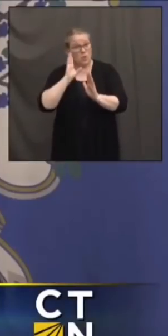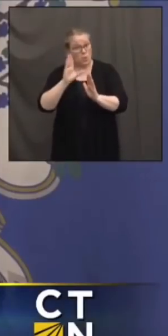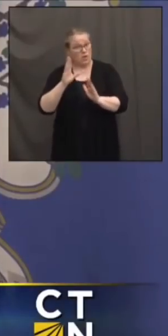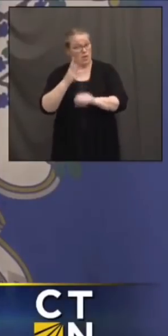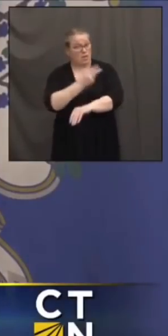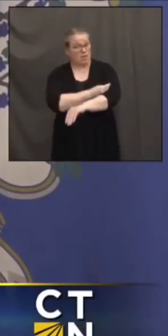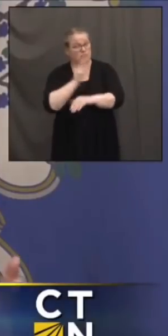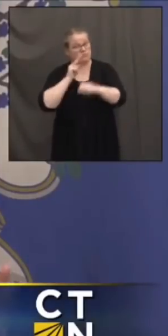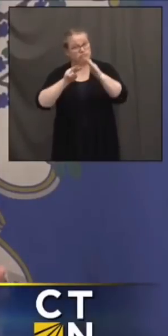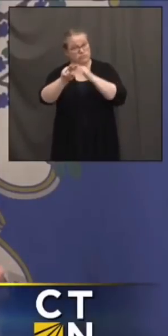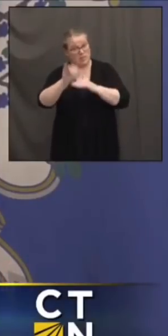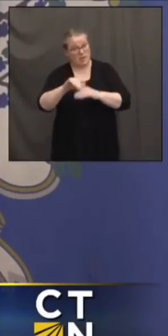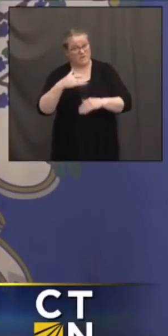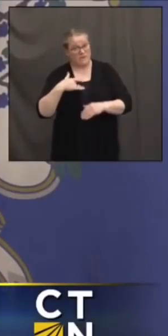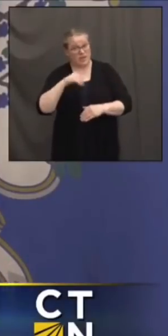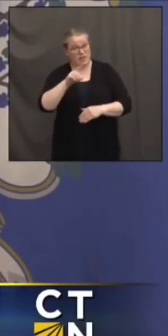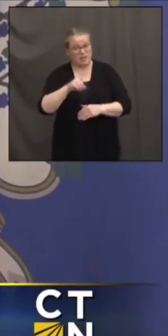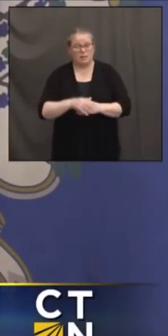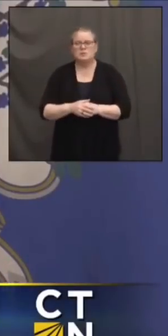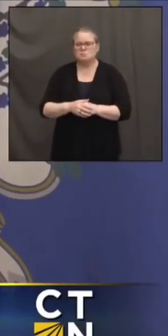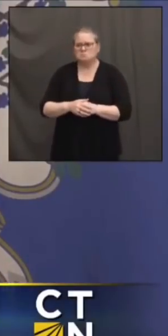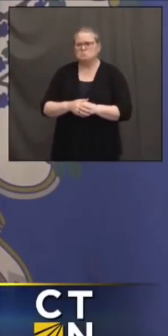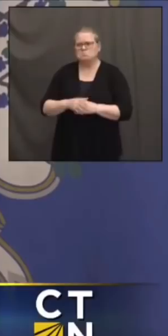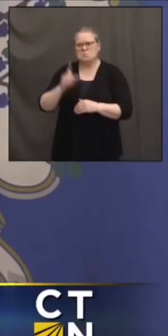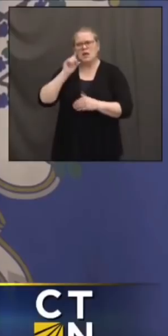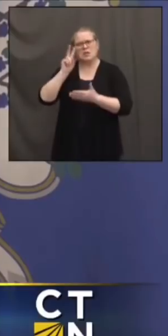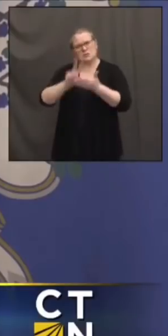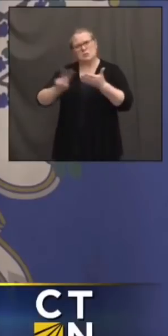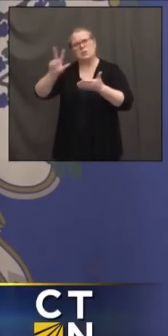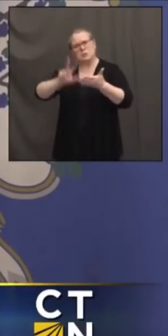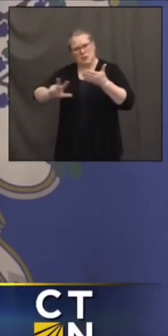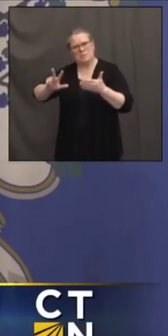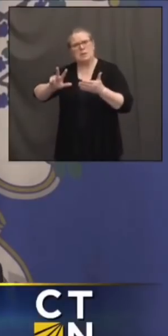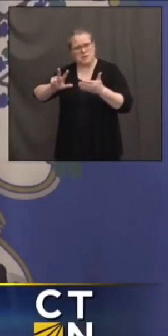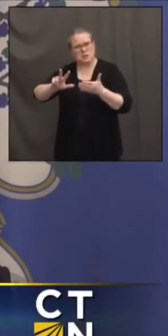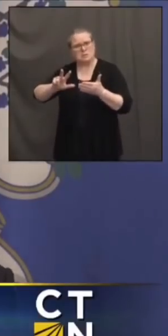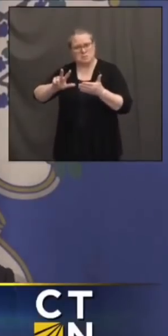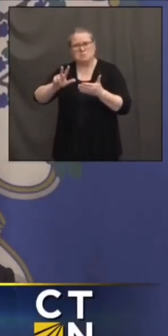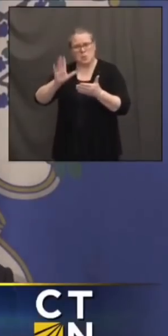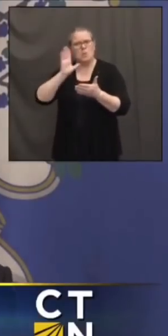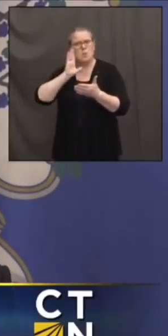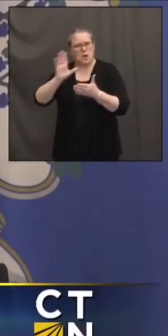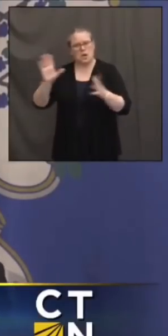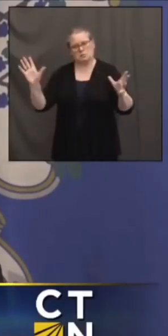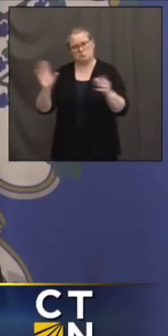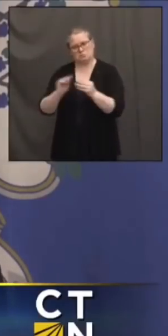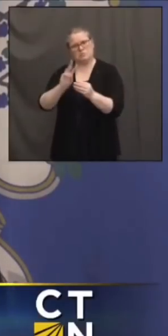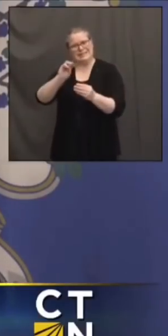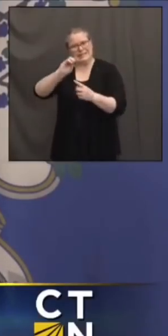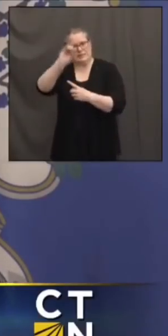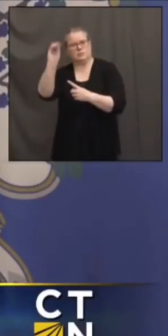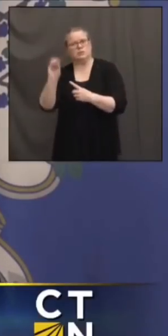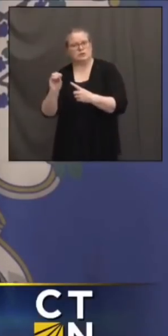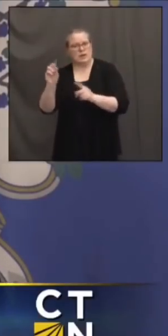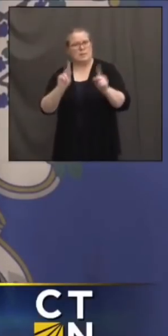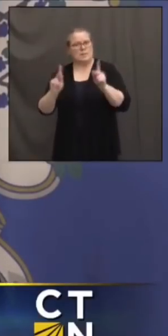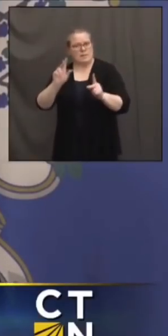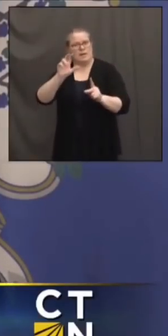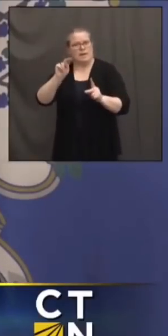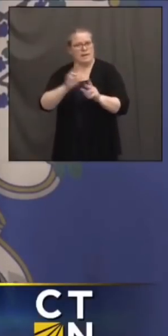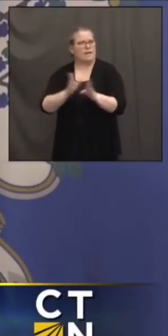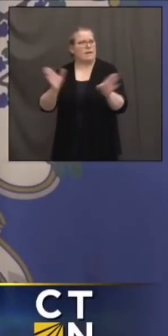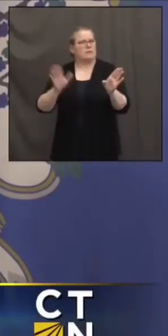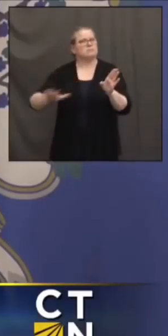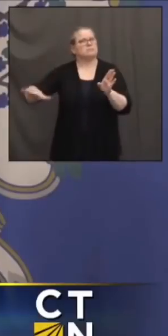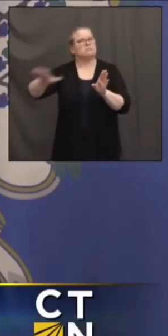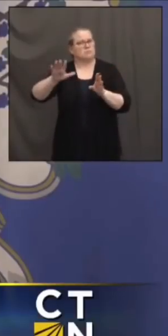next 2 to 3 weeks, we'll have 60%, as you heard Scott say. I got to see what the uptake is for younger folks,